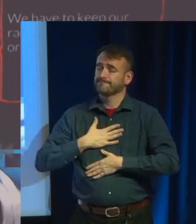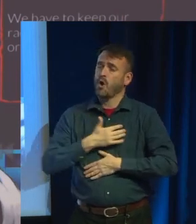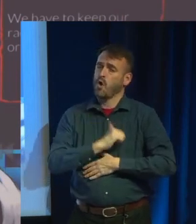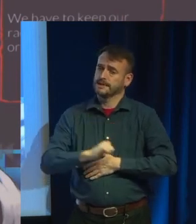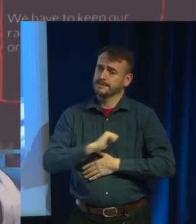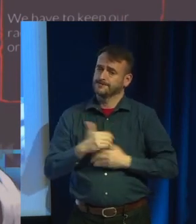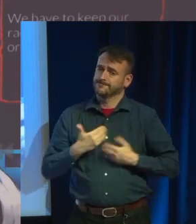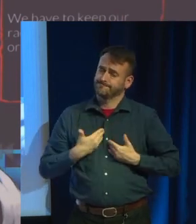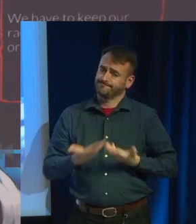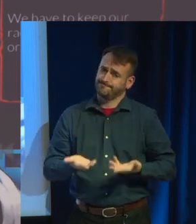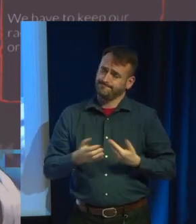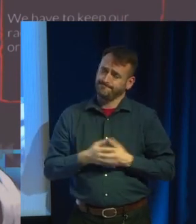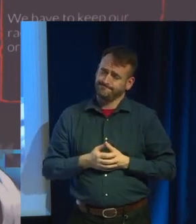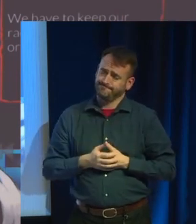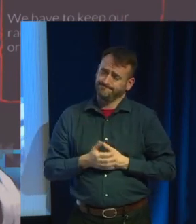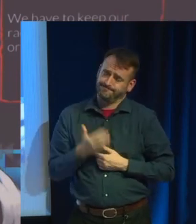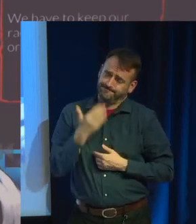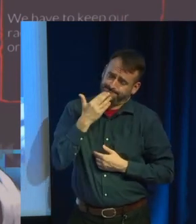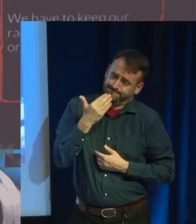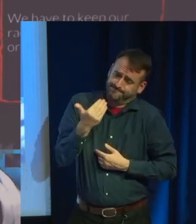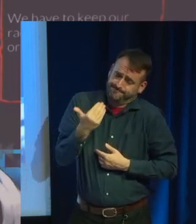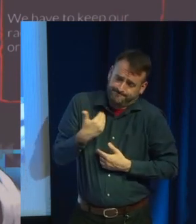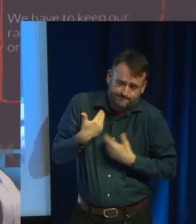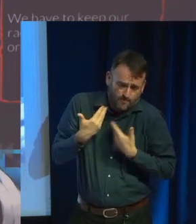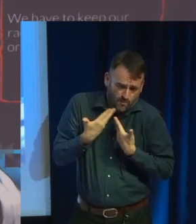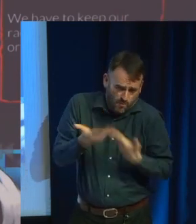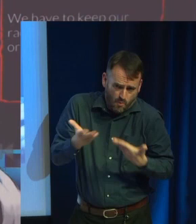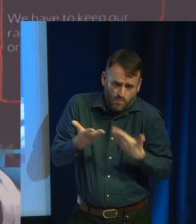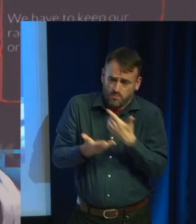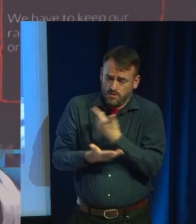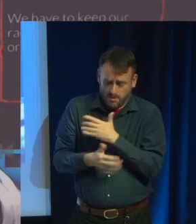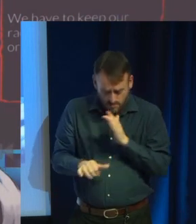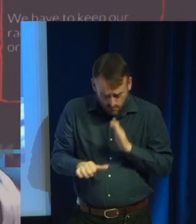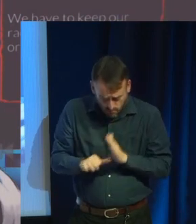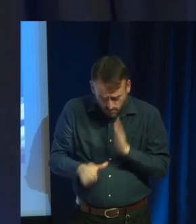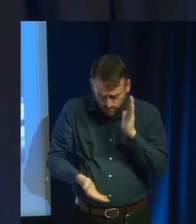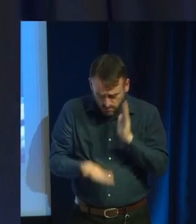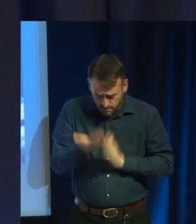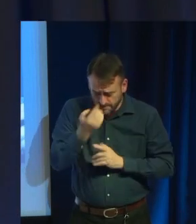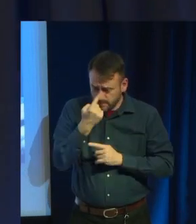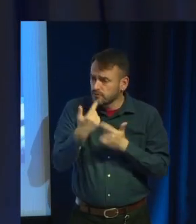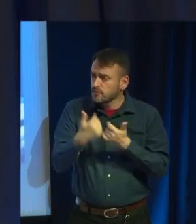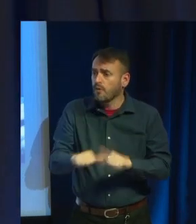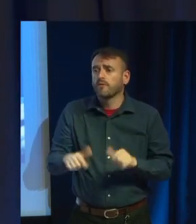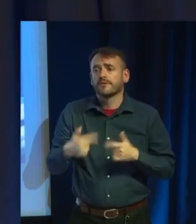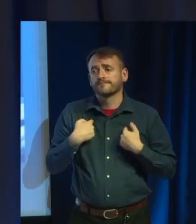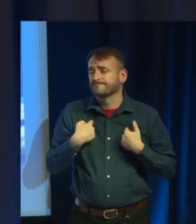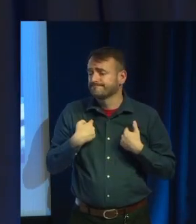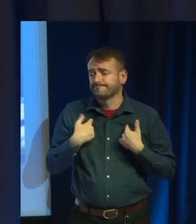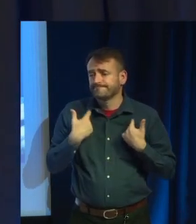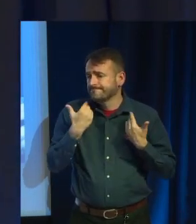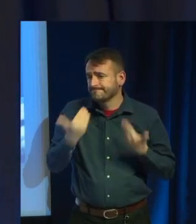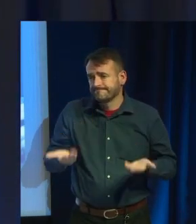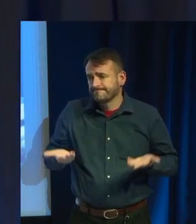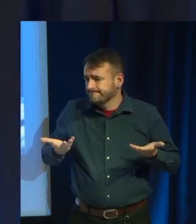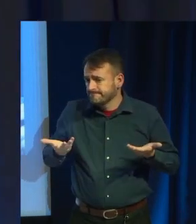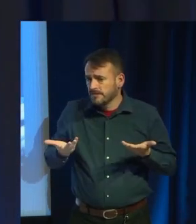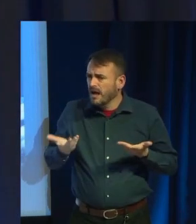I don't know how to solve this, and I don't think you really can solve